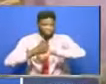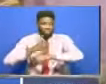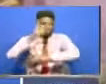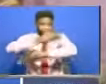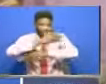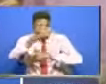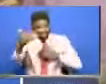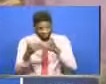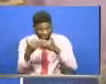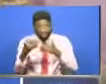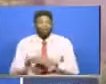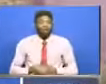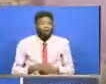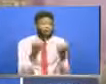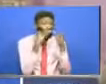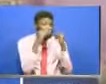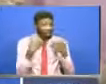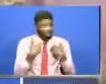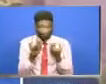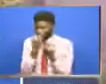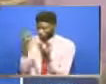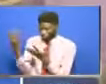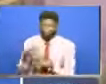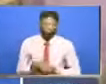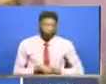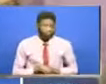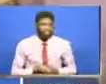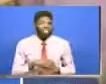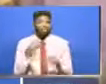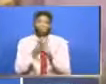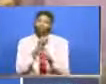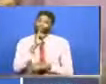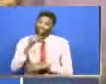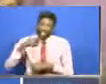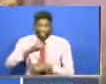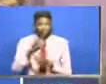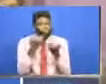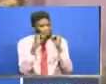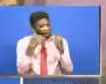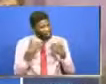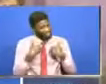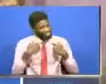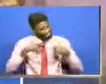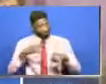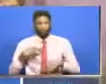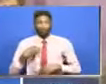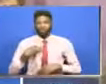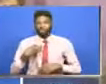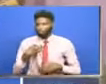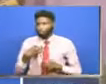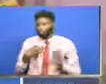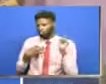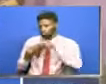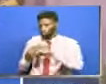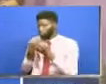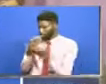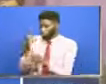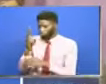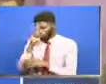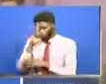information, by ensuring that they volunteer information, by ensuring that they